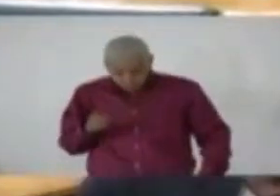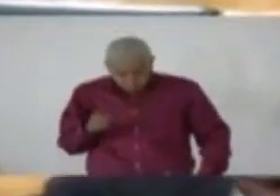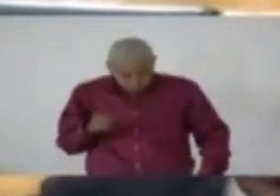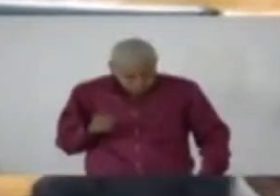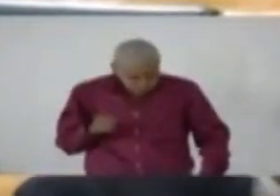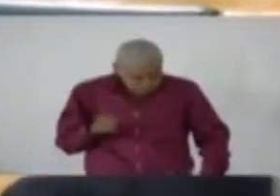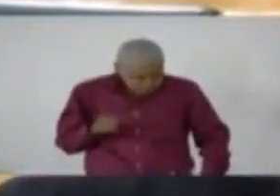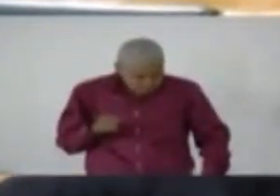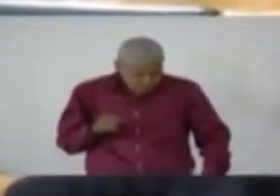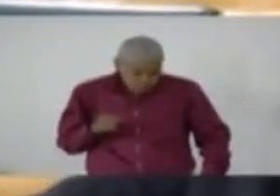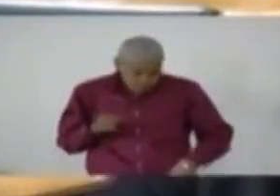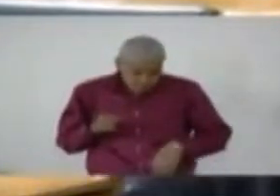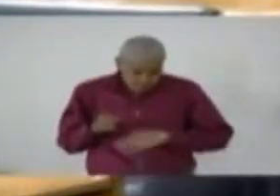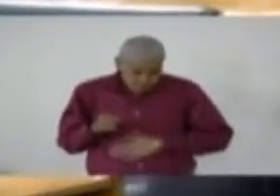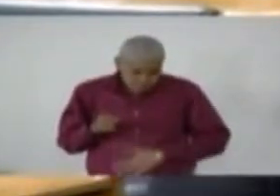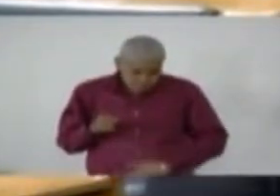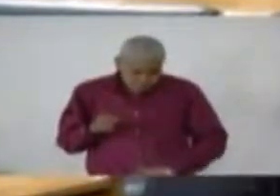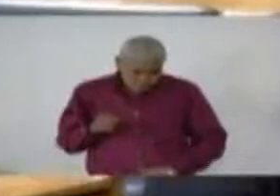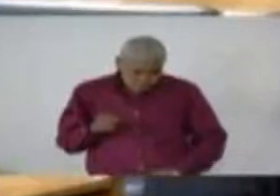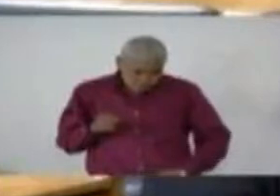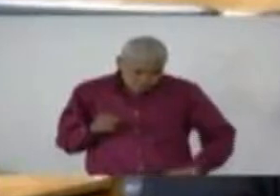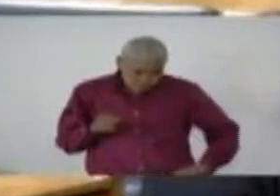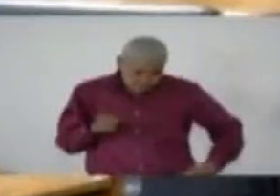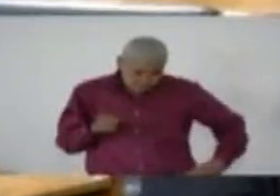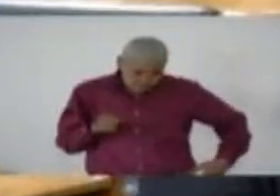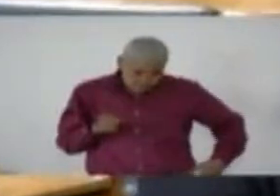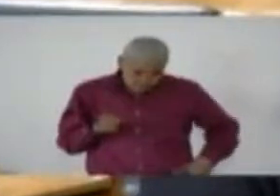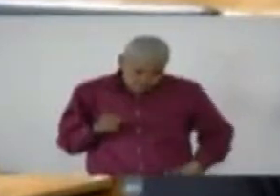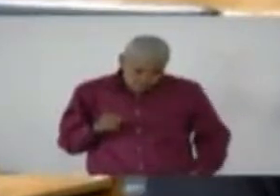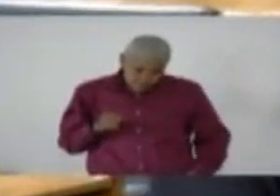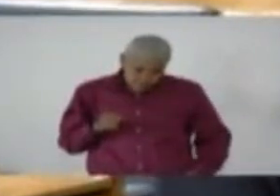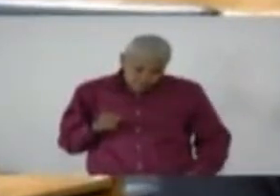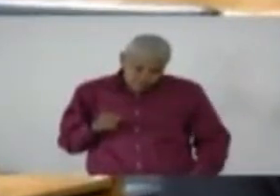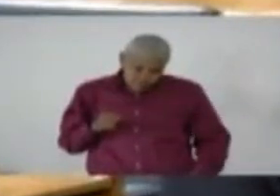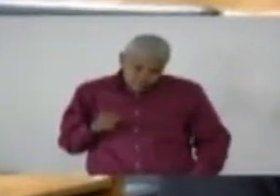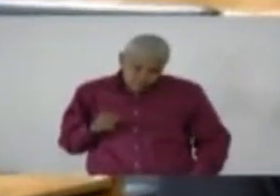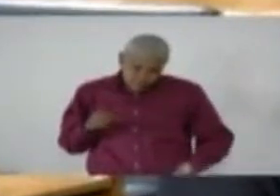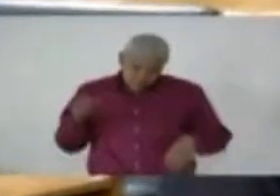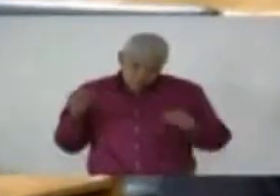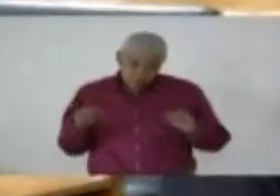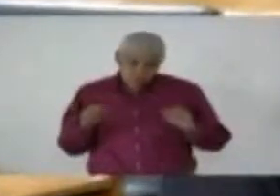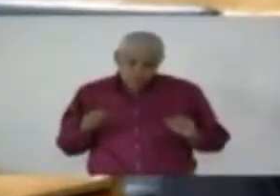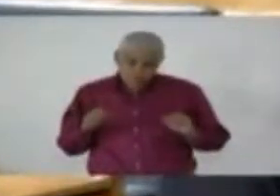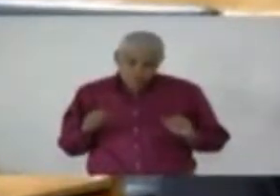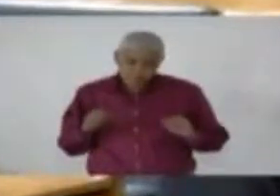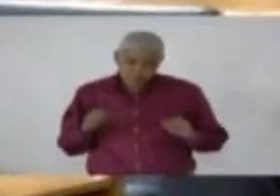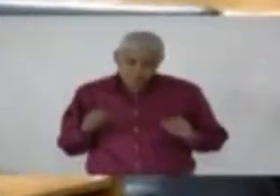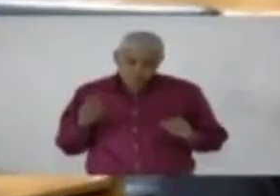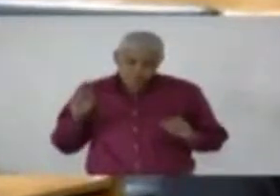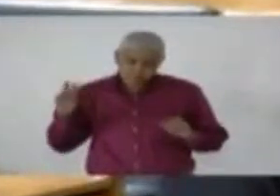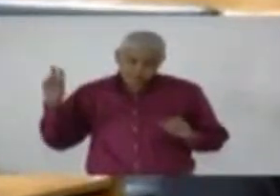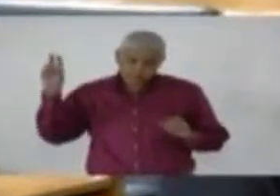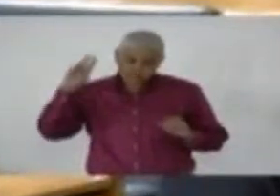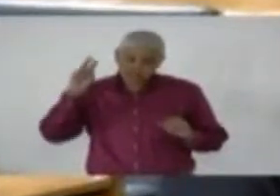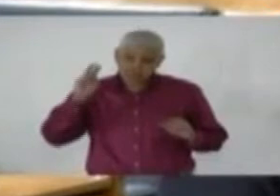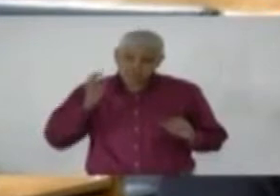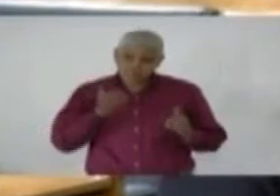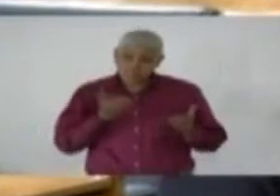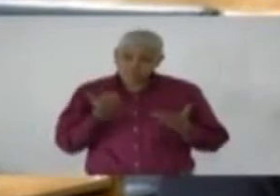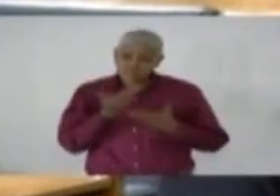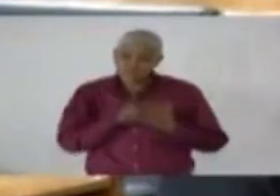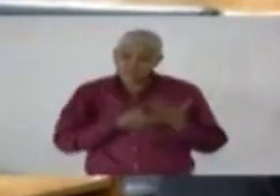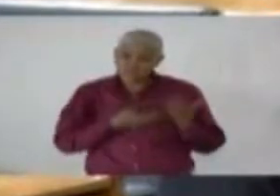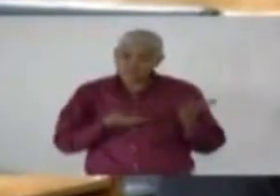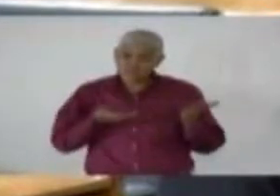there is a possibility that you would put tourist earnings in the category of export. Did you say that? I said maybe